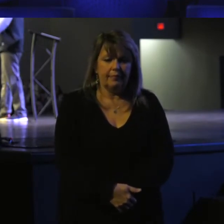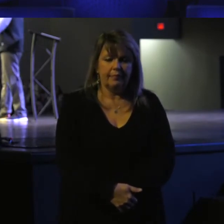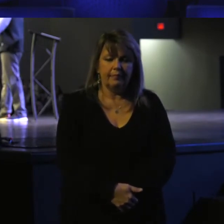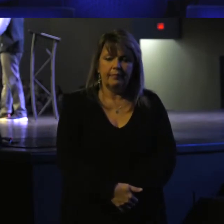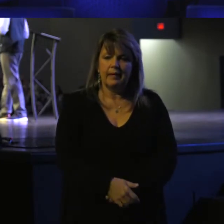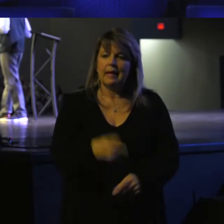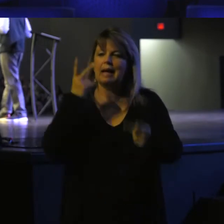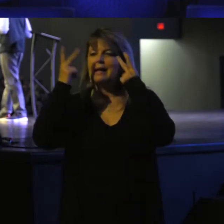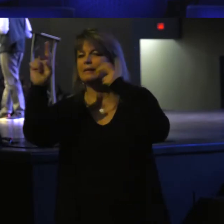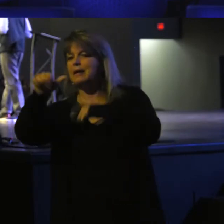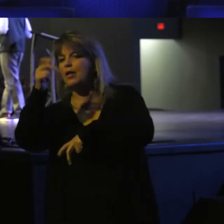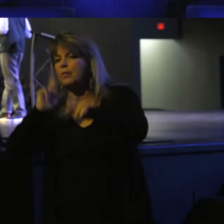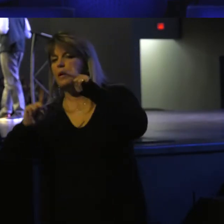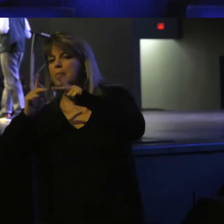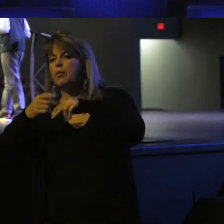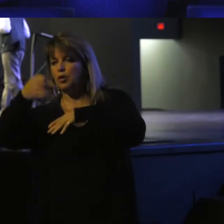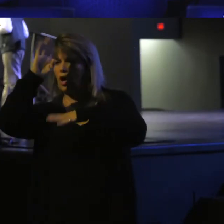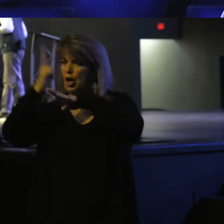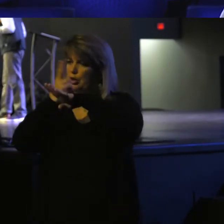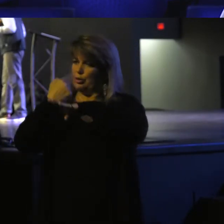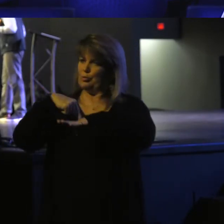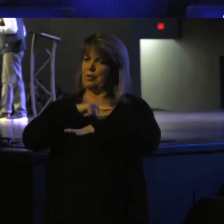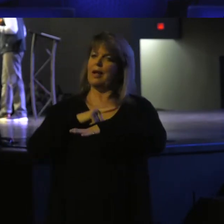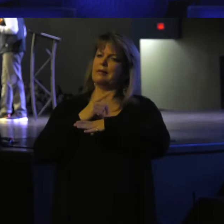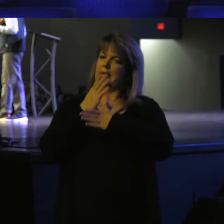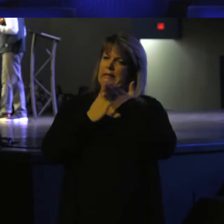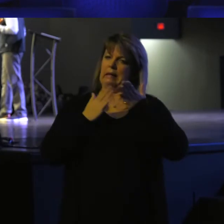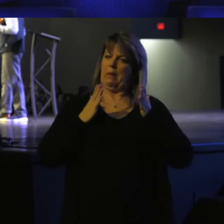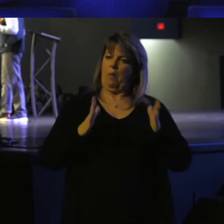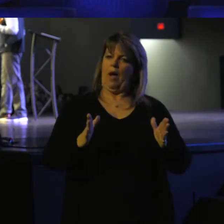and see those who God used us in some small way